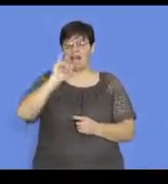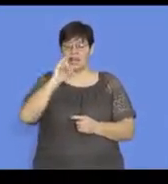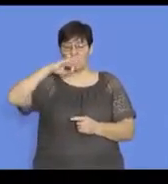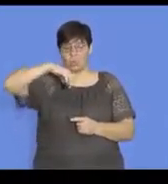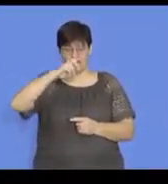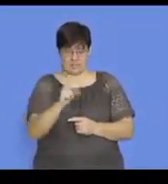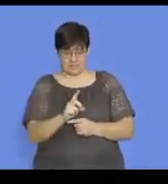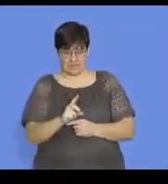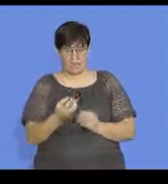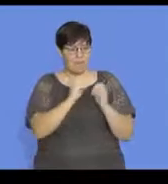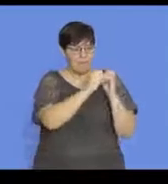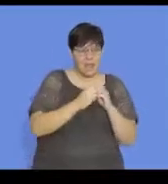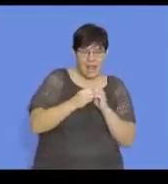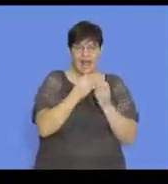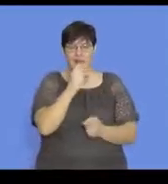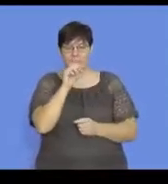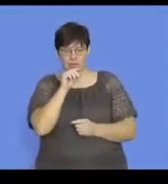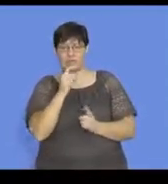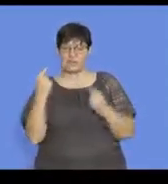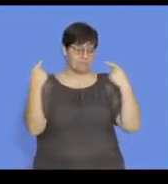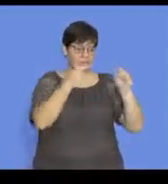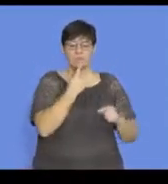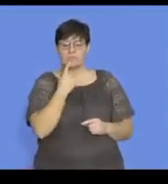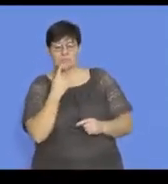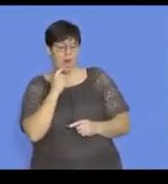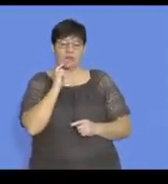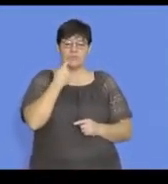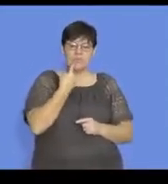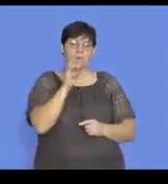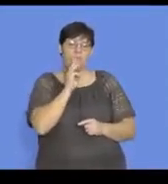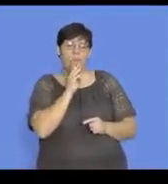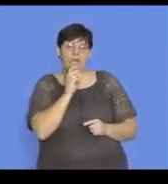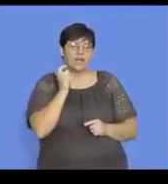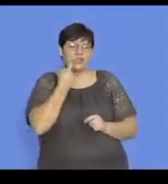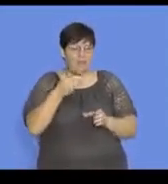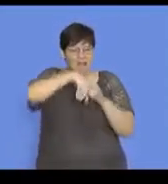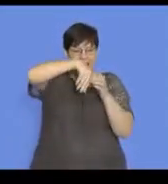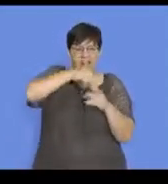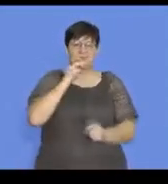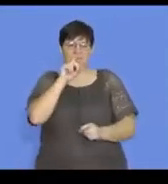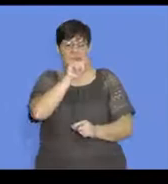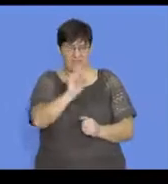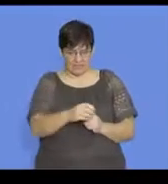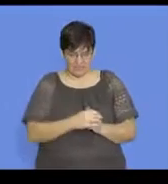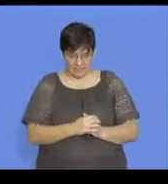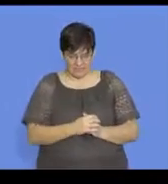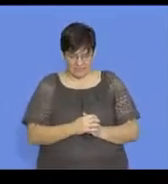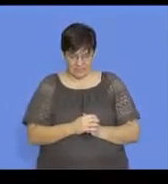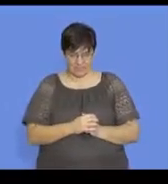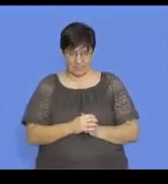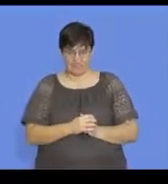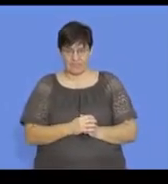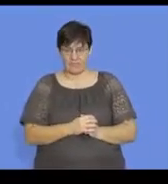nectar for some birds, and they can come and they can drink it. So the nectar reward the birds need to drink. A little